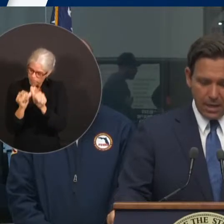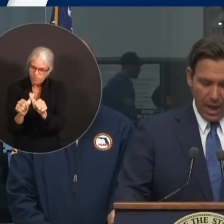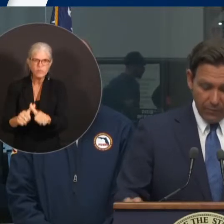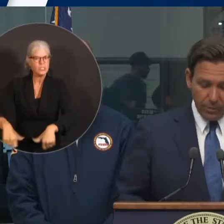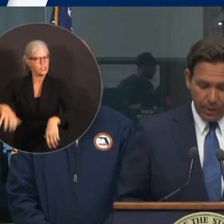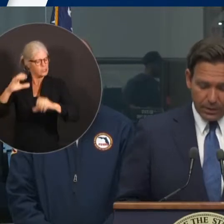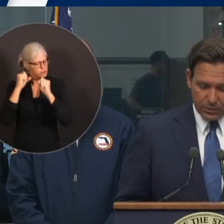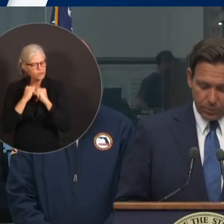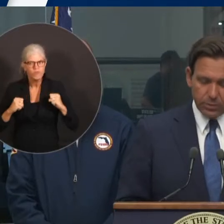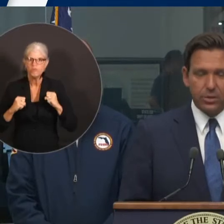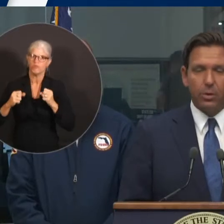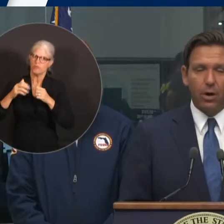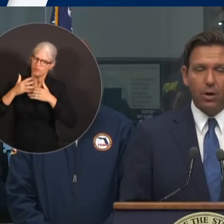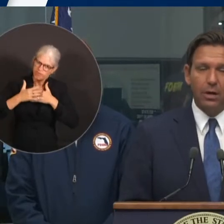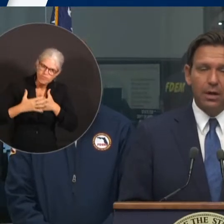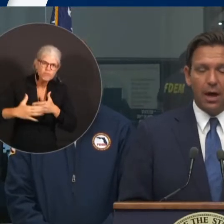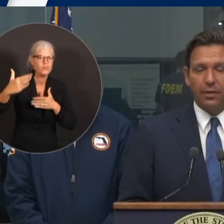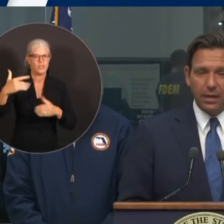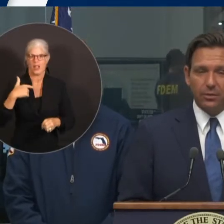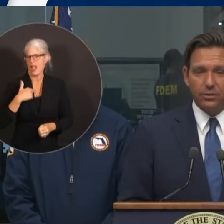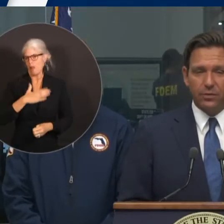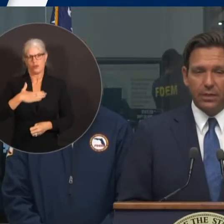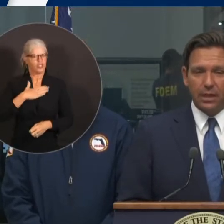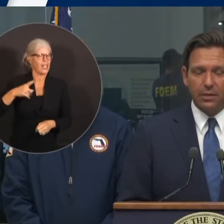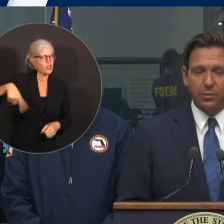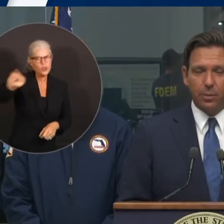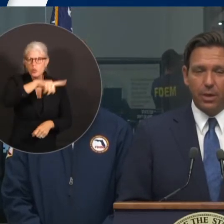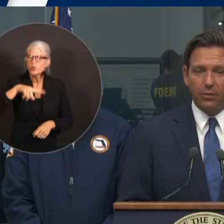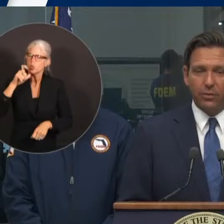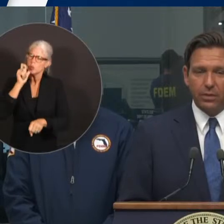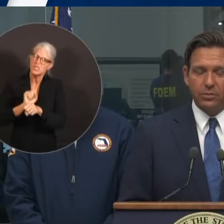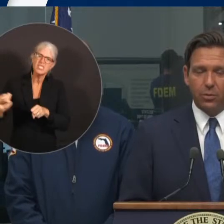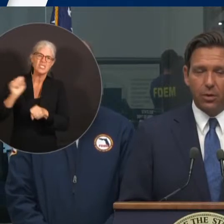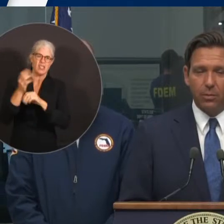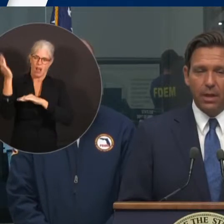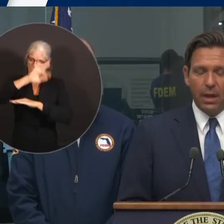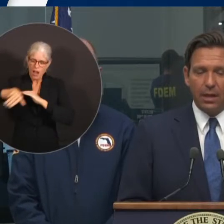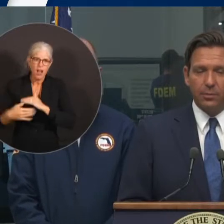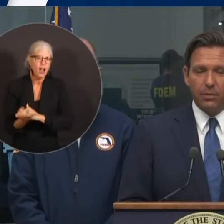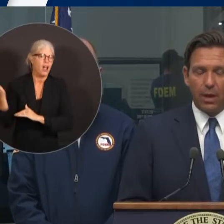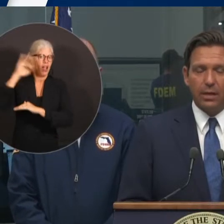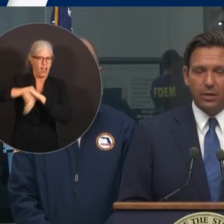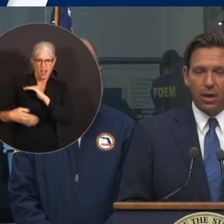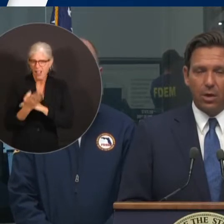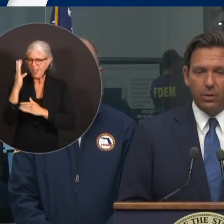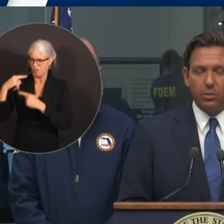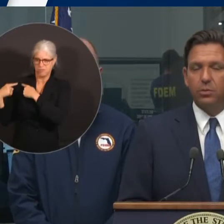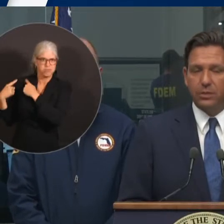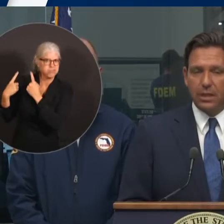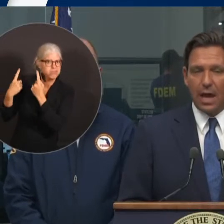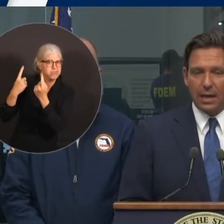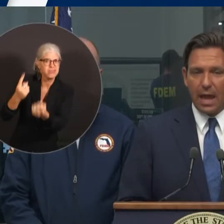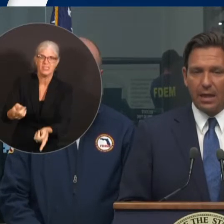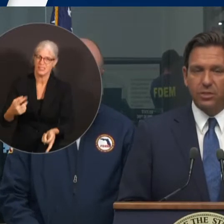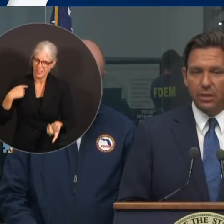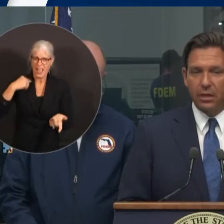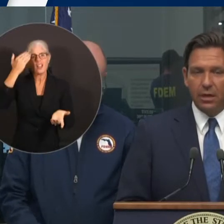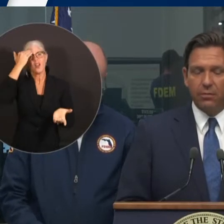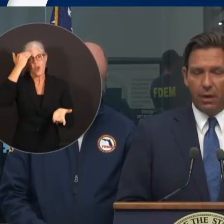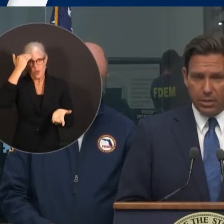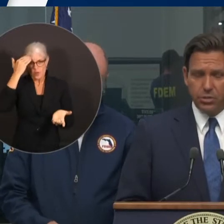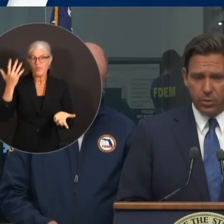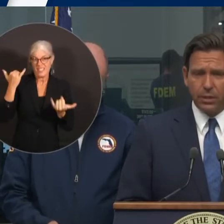appreciate everybody that's worked so hard on the heels of Helene to prepare for this storm and to be ready to go. And you will see that in